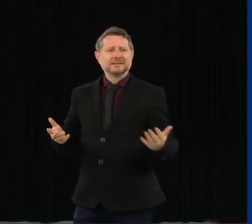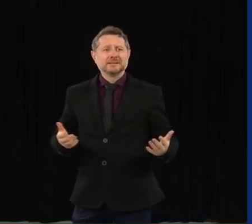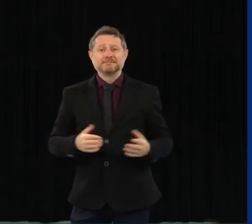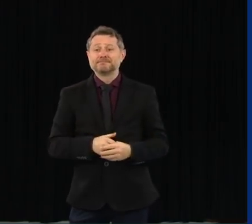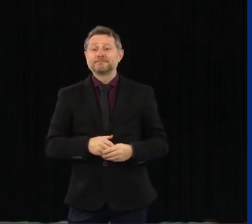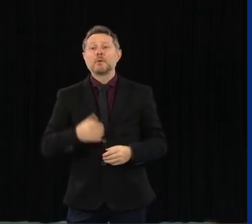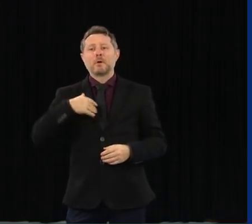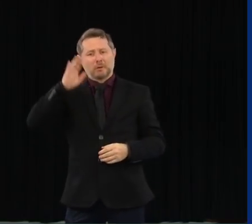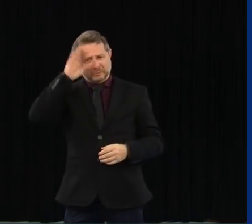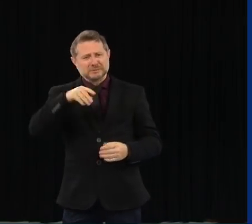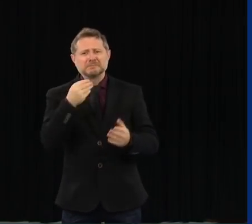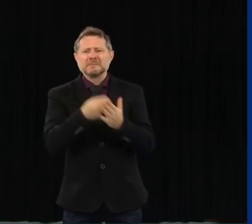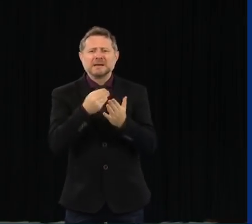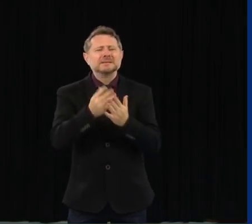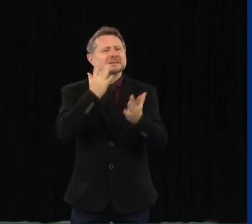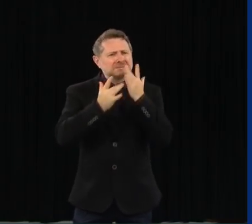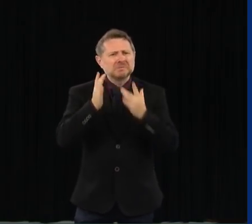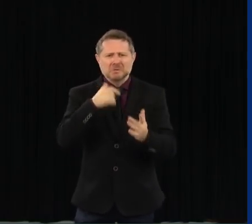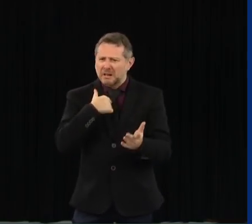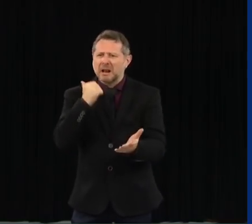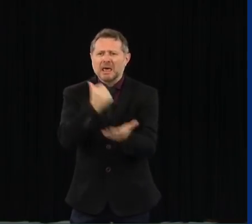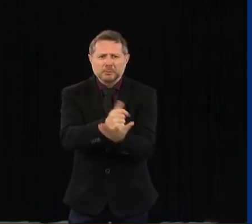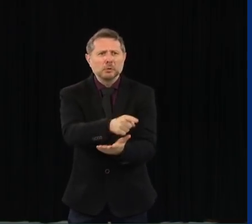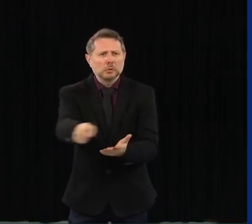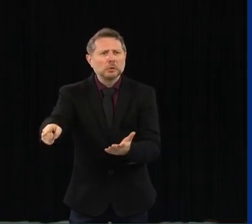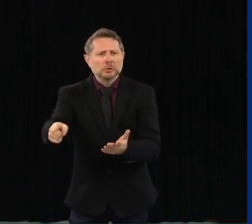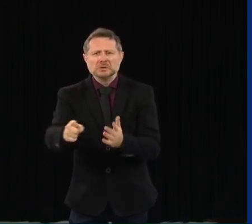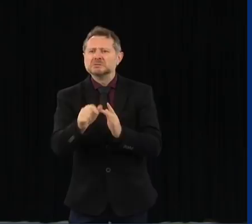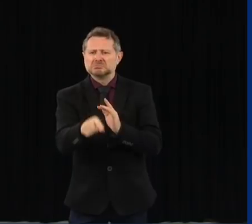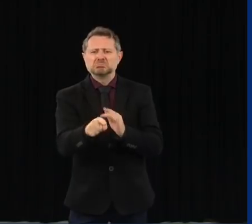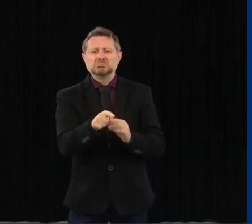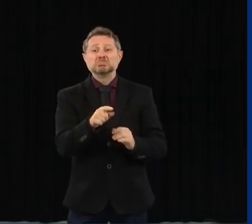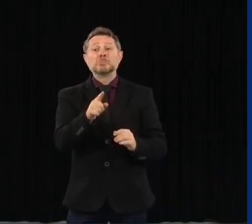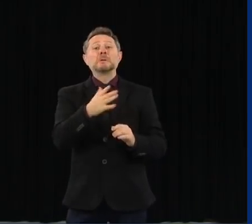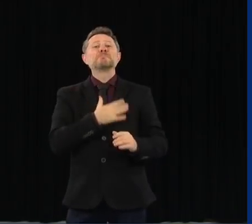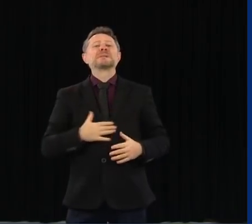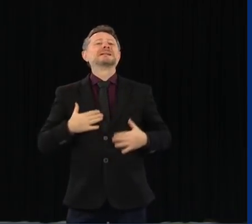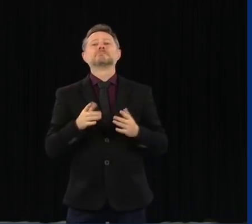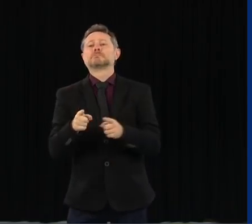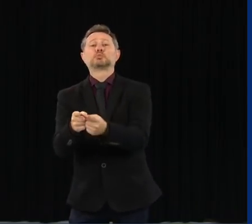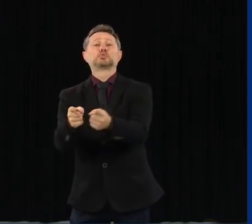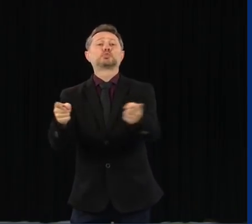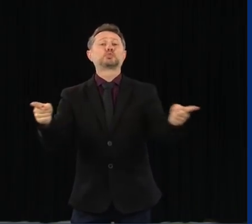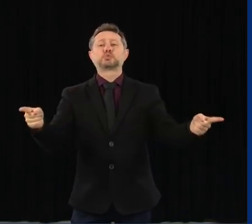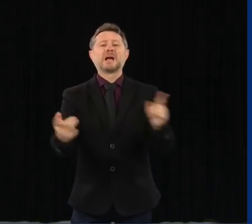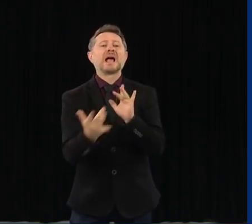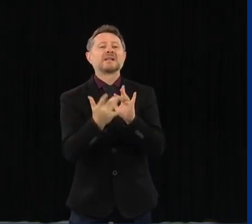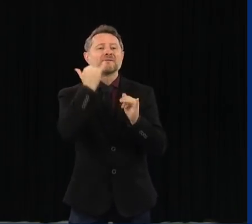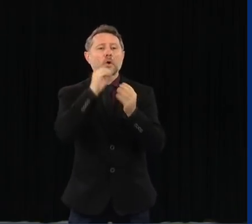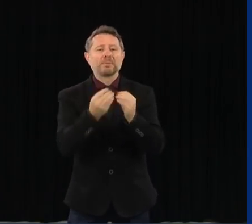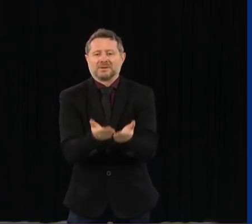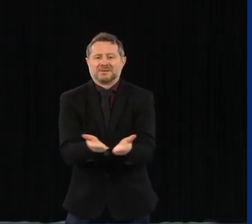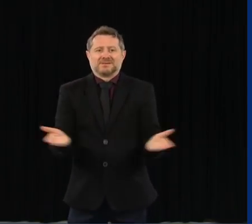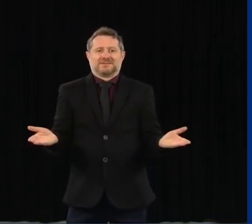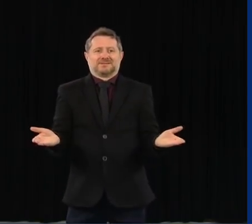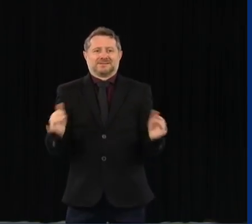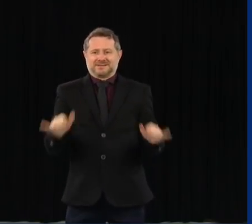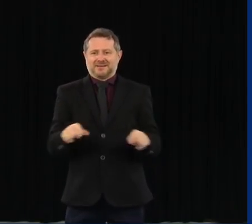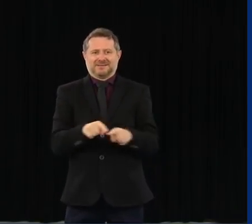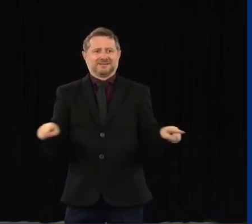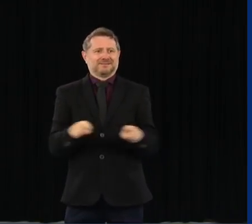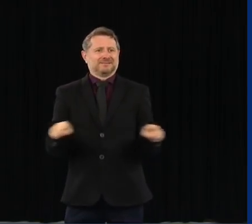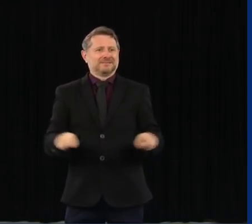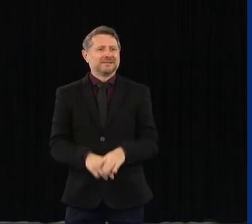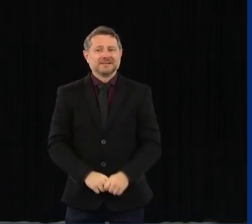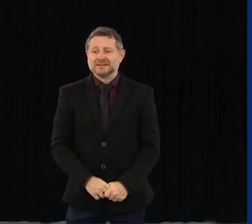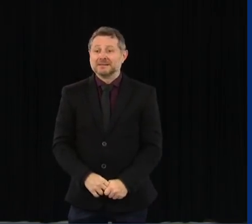burden, we will address that and we will work with you. So please contact us. Javits